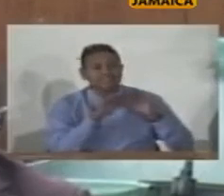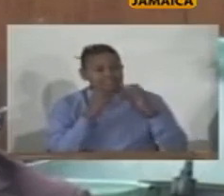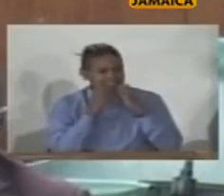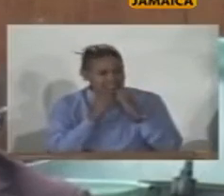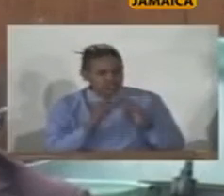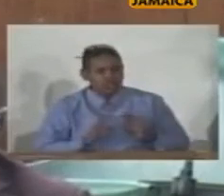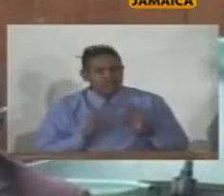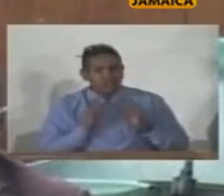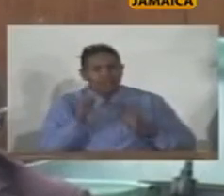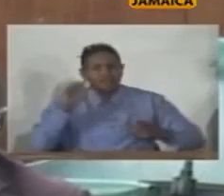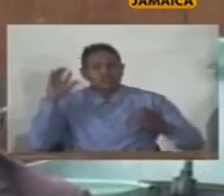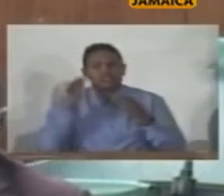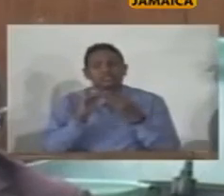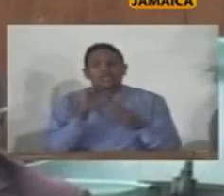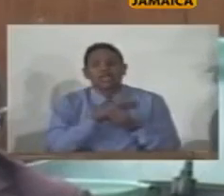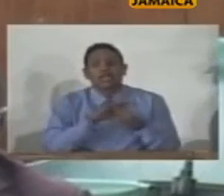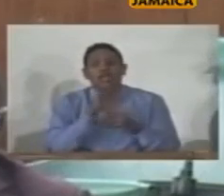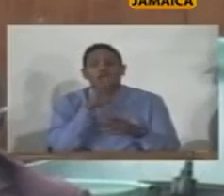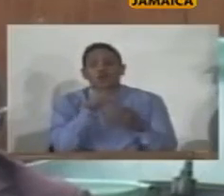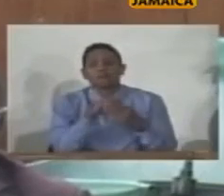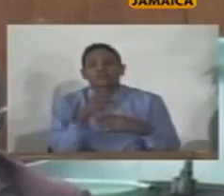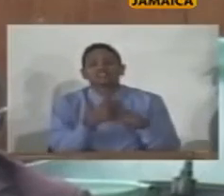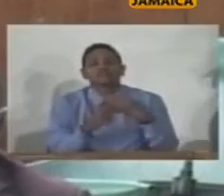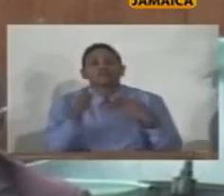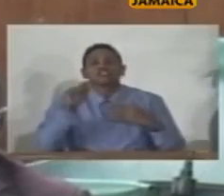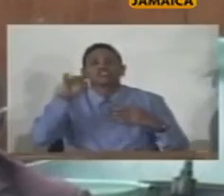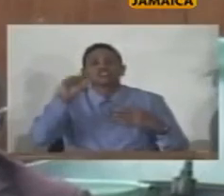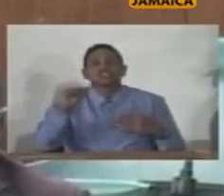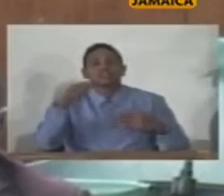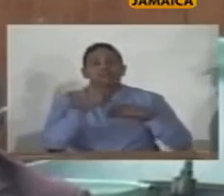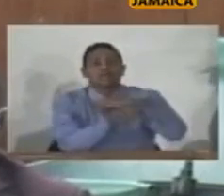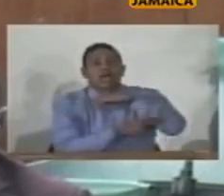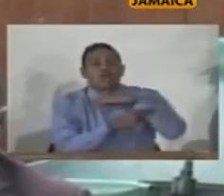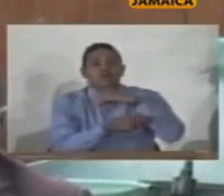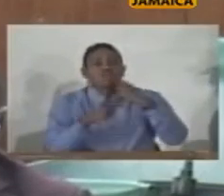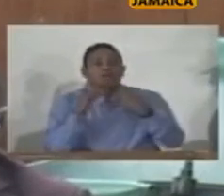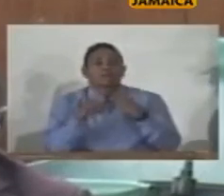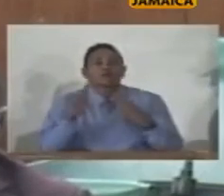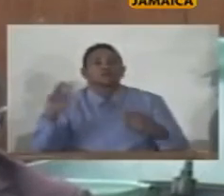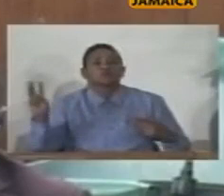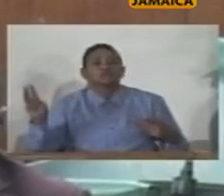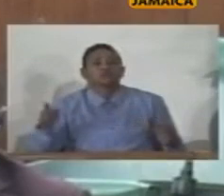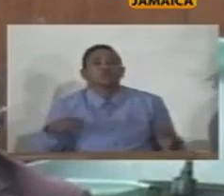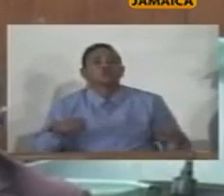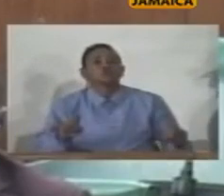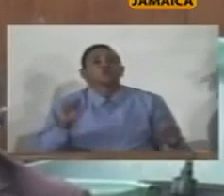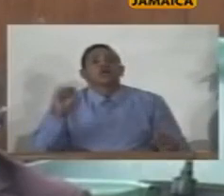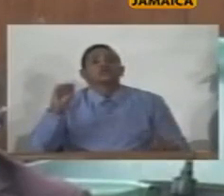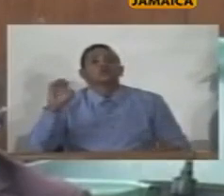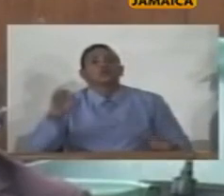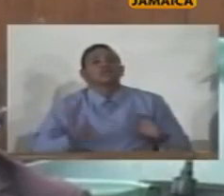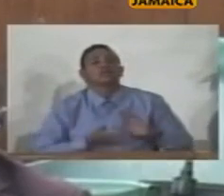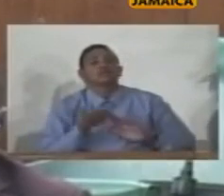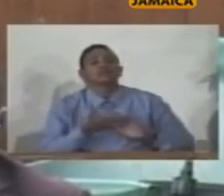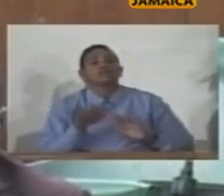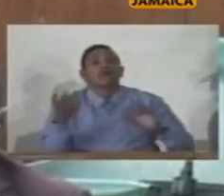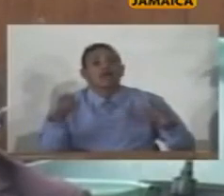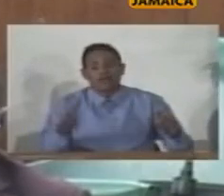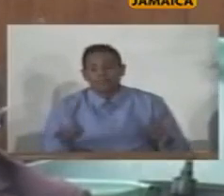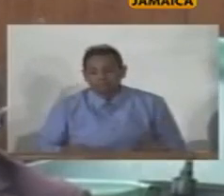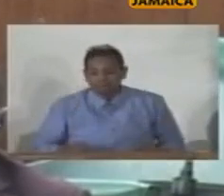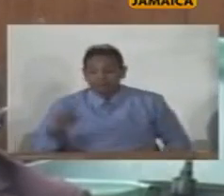the entire area comprising the parishes of St. James, Hanover, and Westmoreland during the state of public emergency.